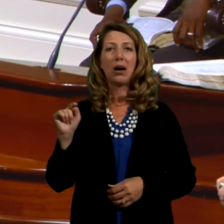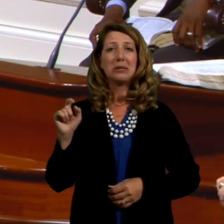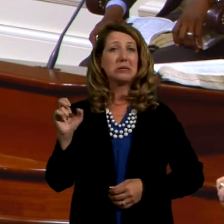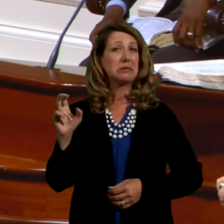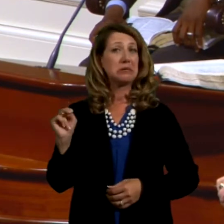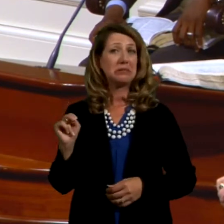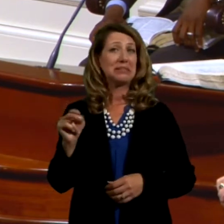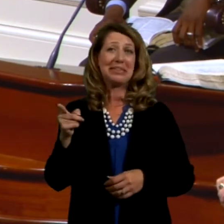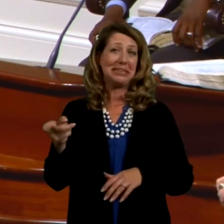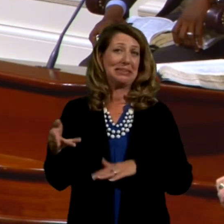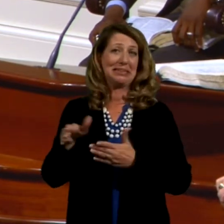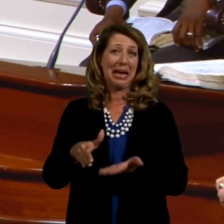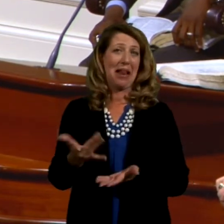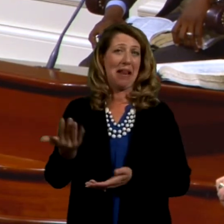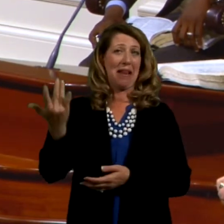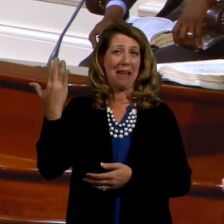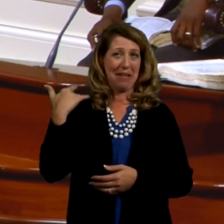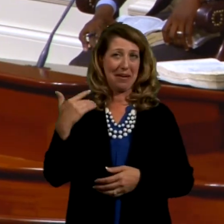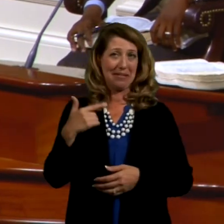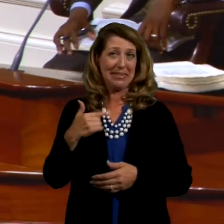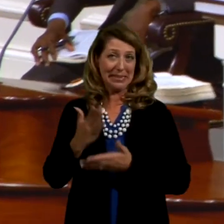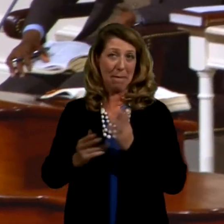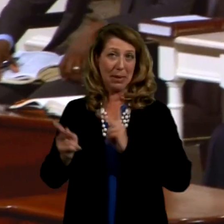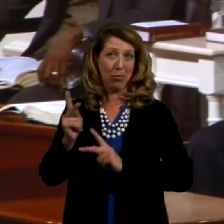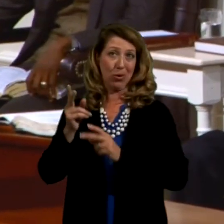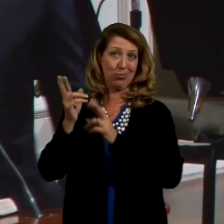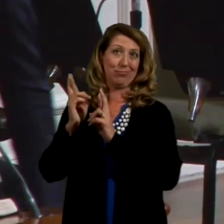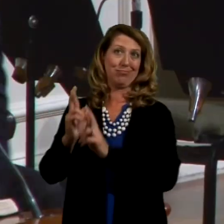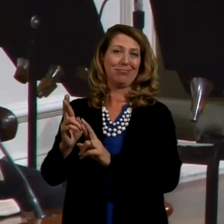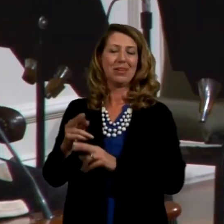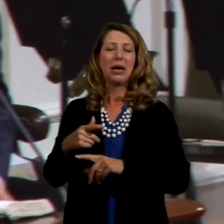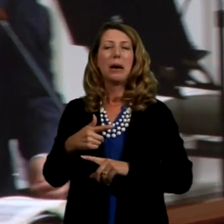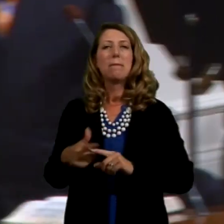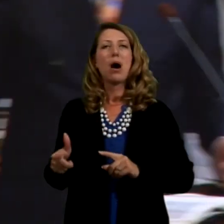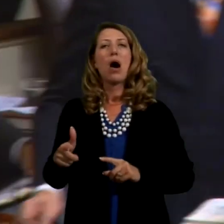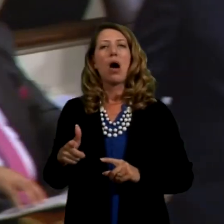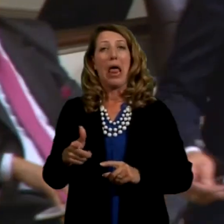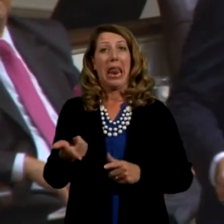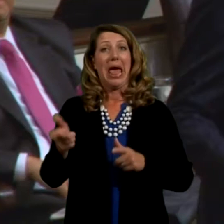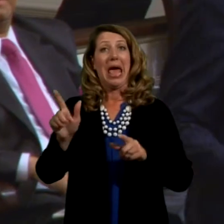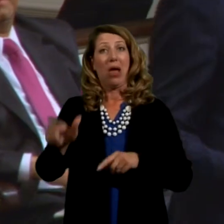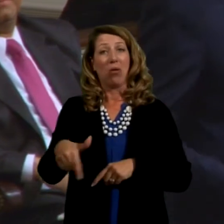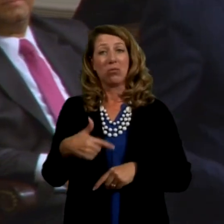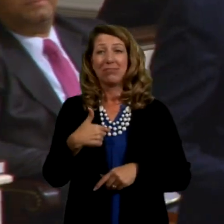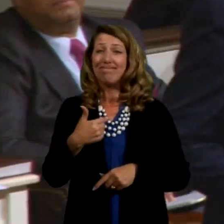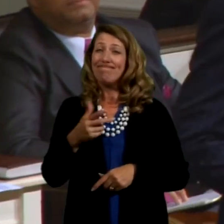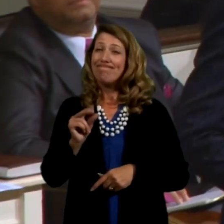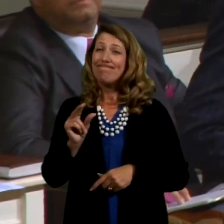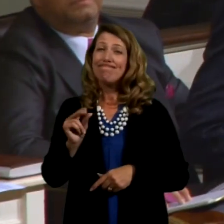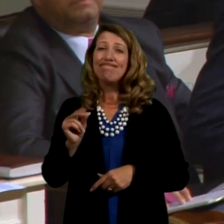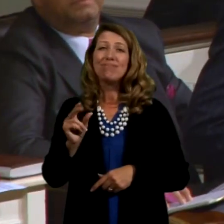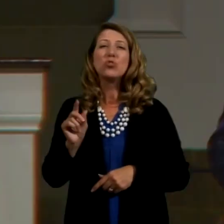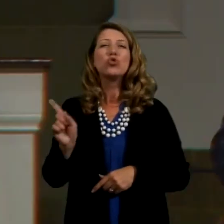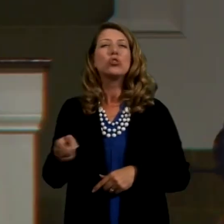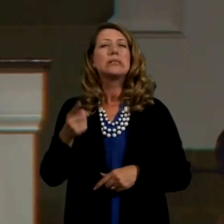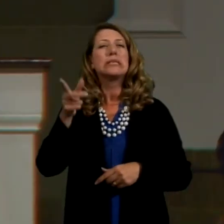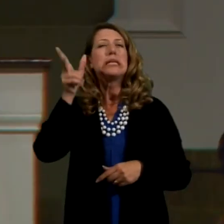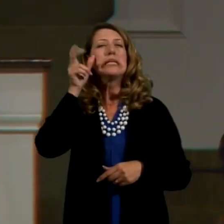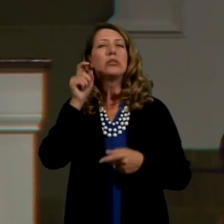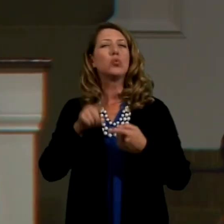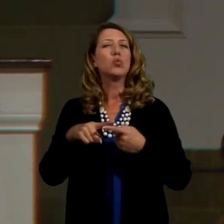he? Nonetheless, when he spoke later on, they were listening. But this time they said, nah, we'll just listen to the